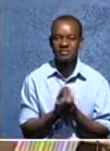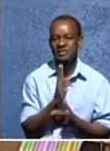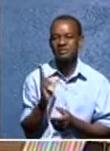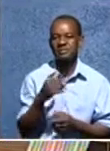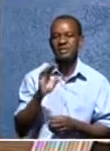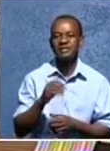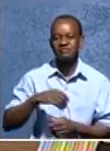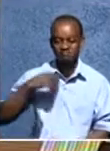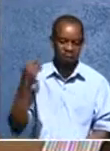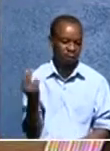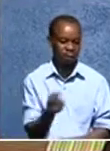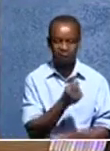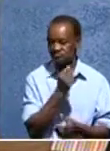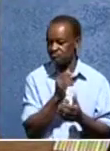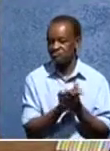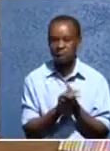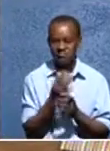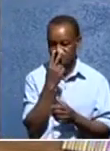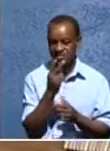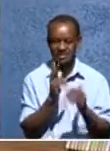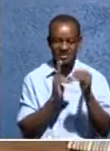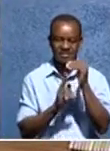at 2 weeks in the Caribbean and